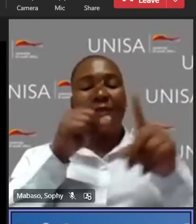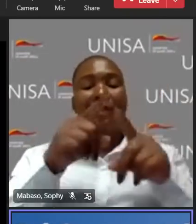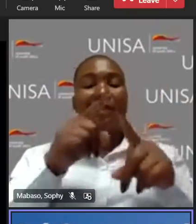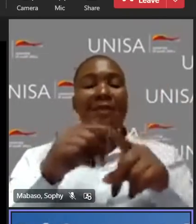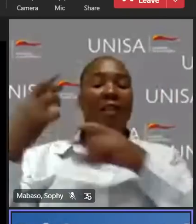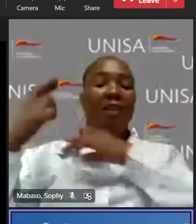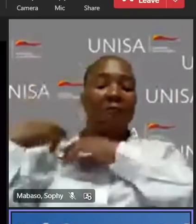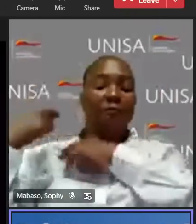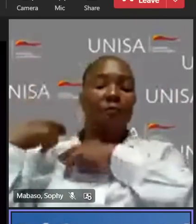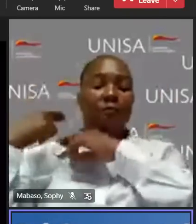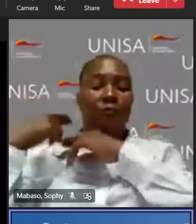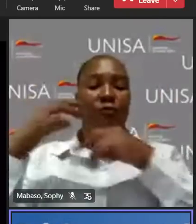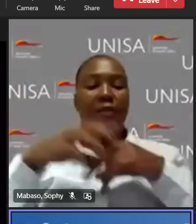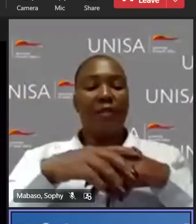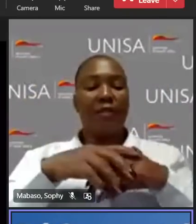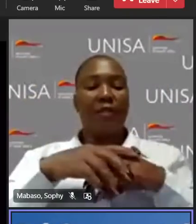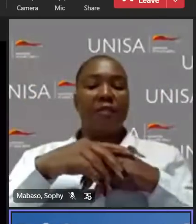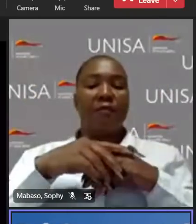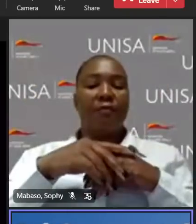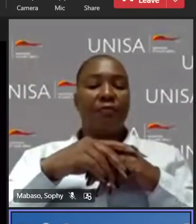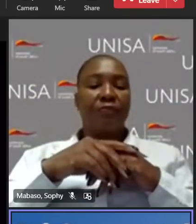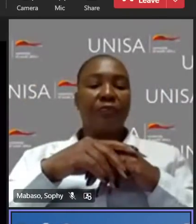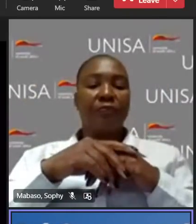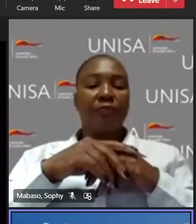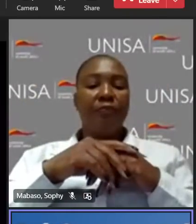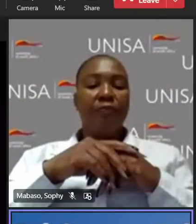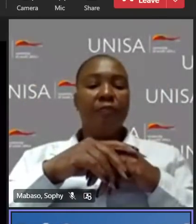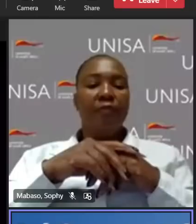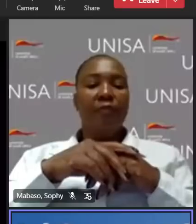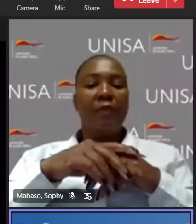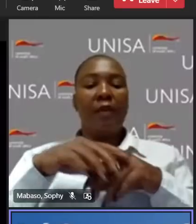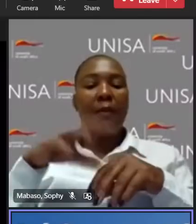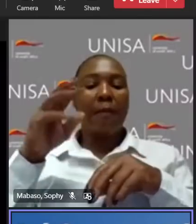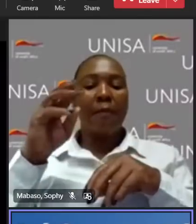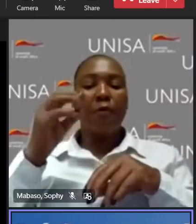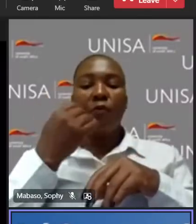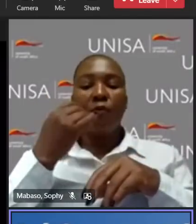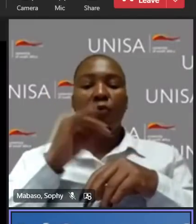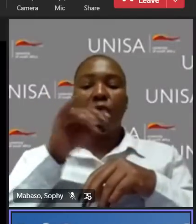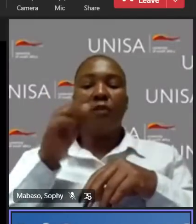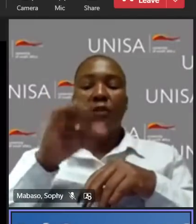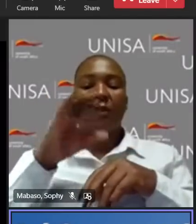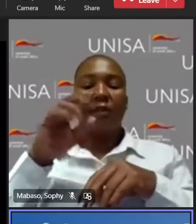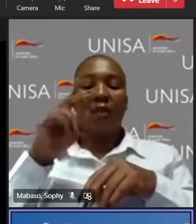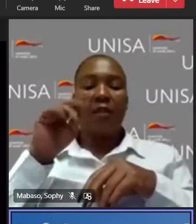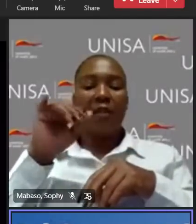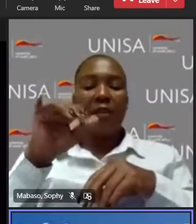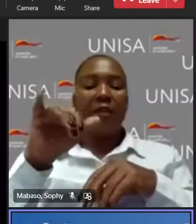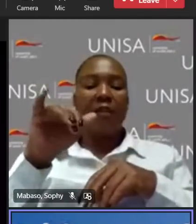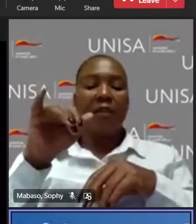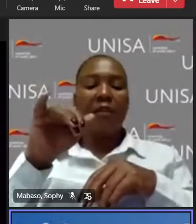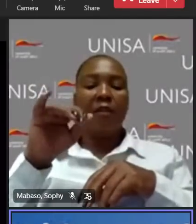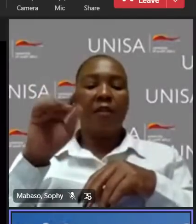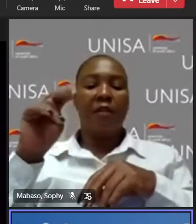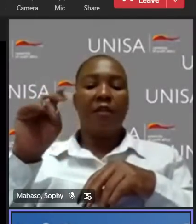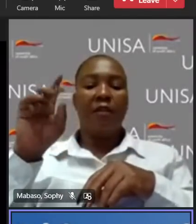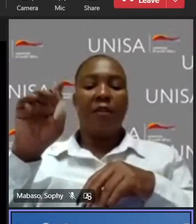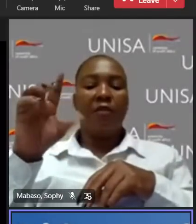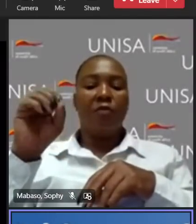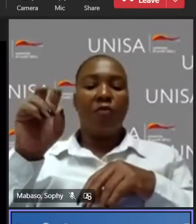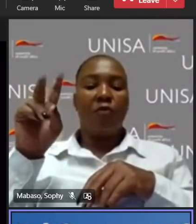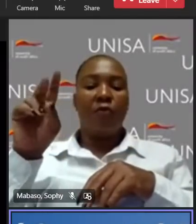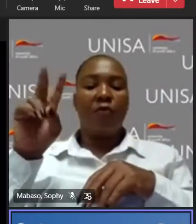administration of SETAs and so on is Ms. Jake Ndlovu. And the email address is